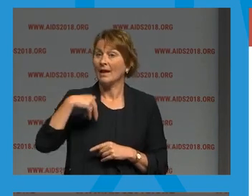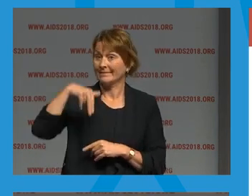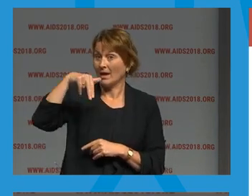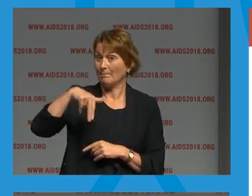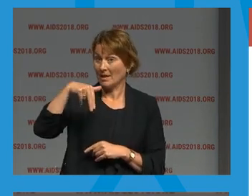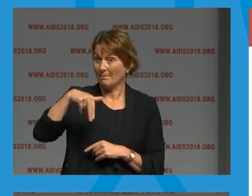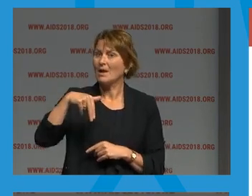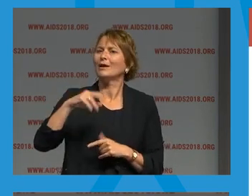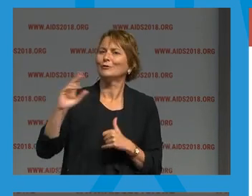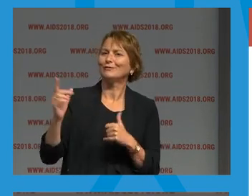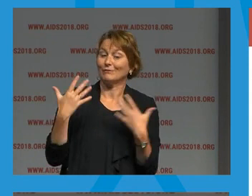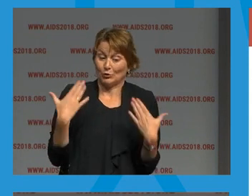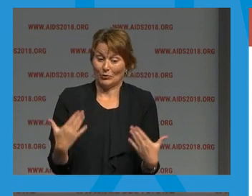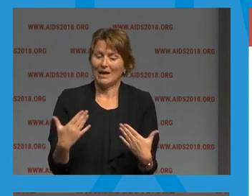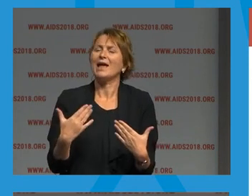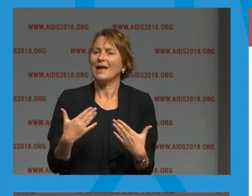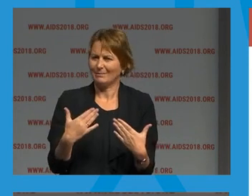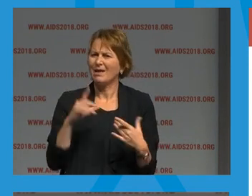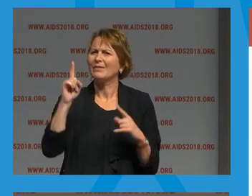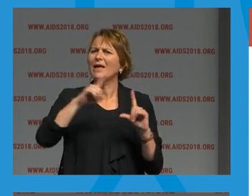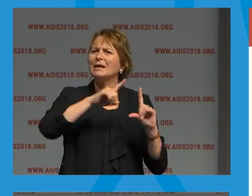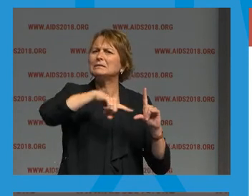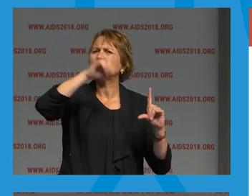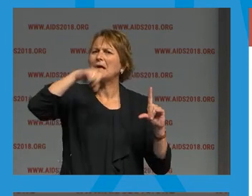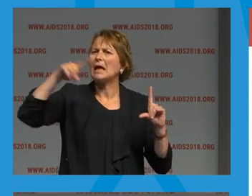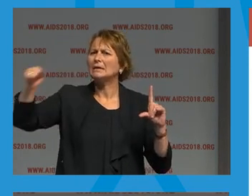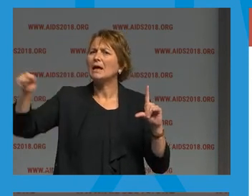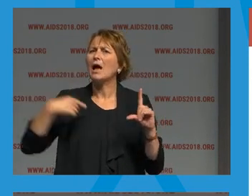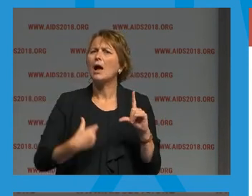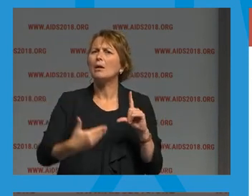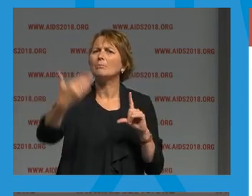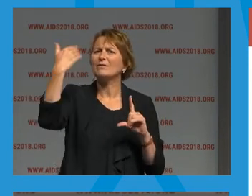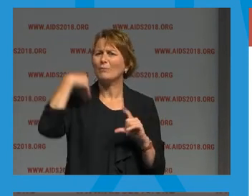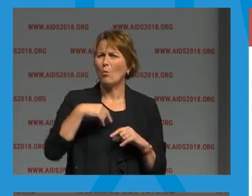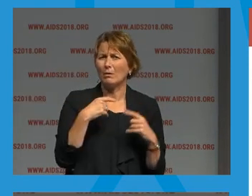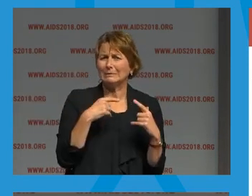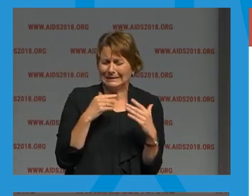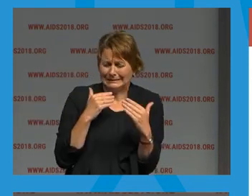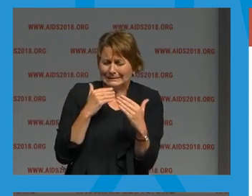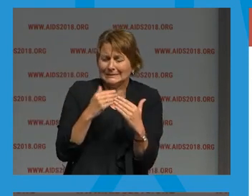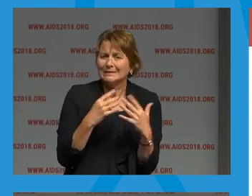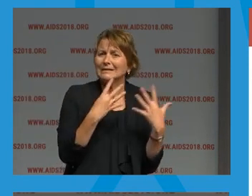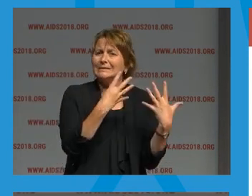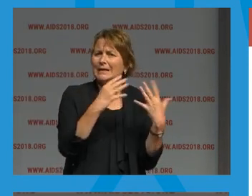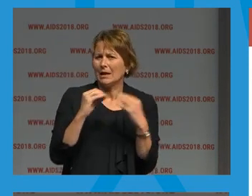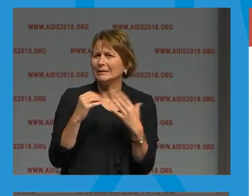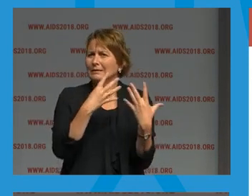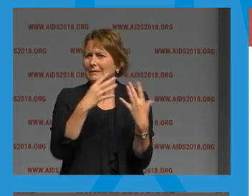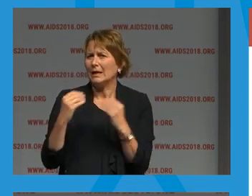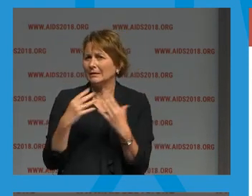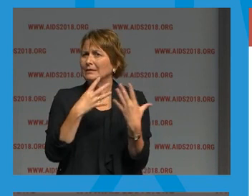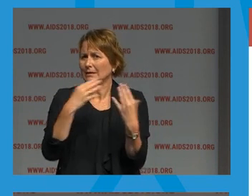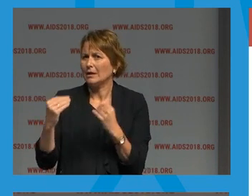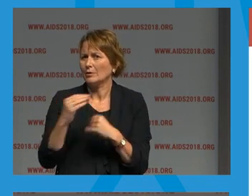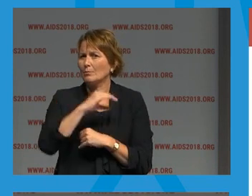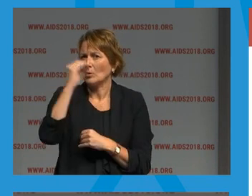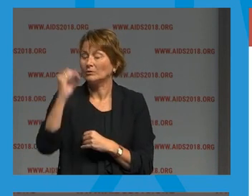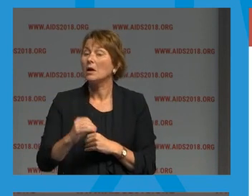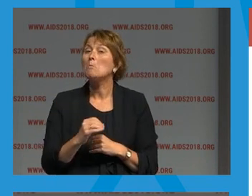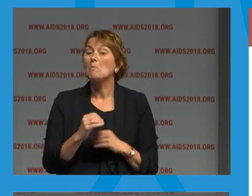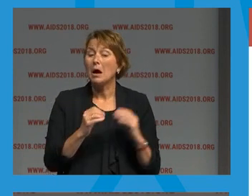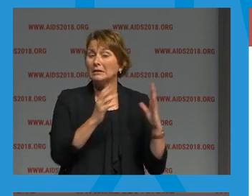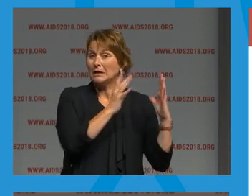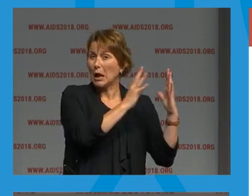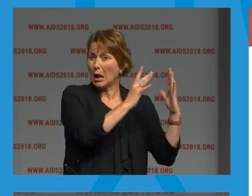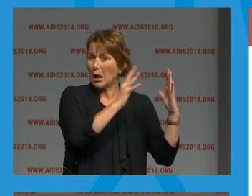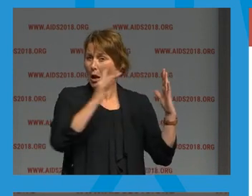has achieved full viral suppression at the 90-90-90 percentages. But across the board, you can see countries that are